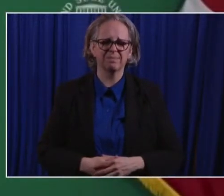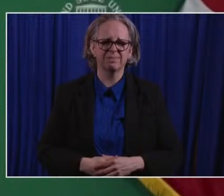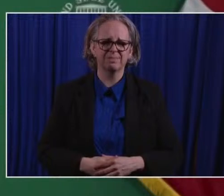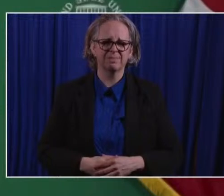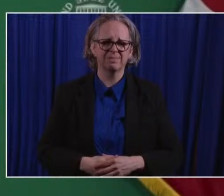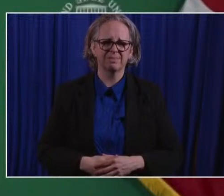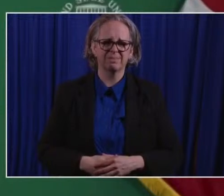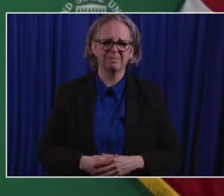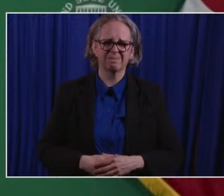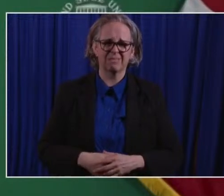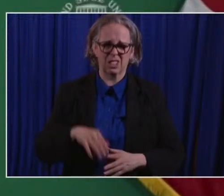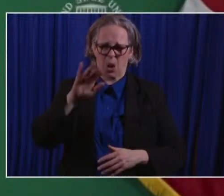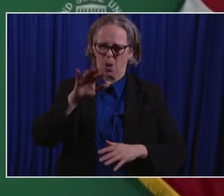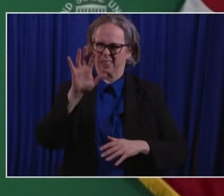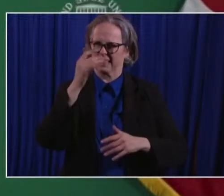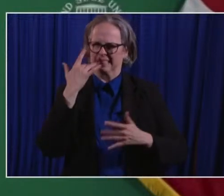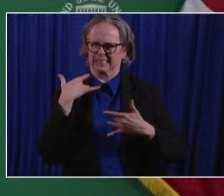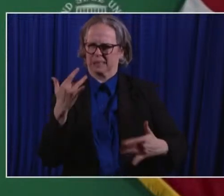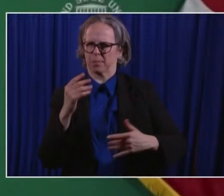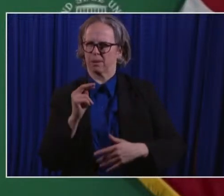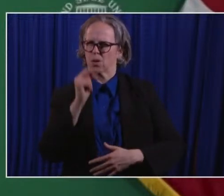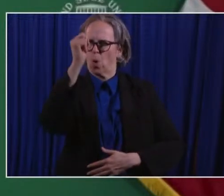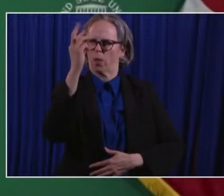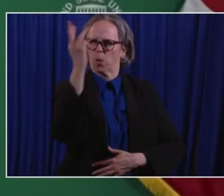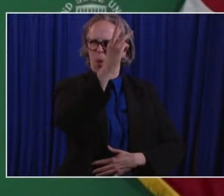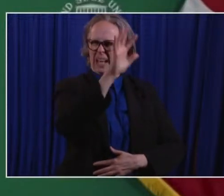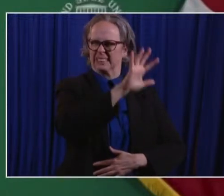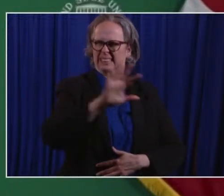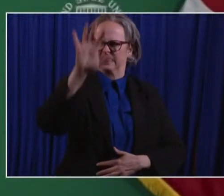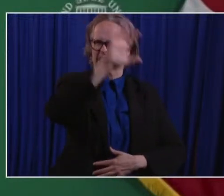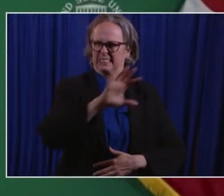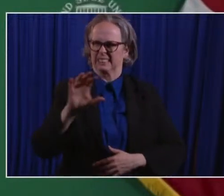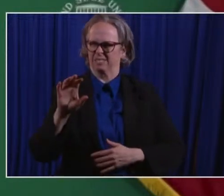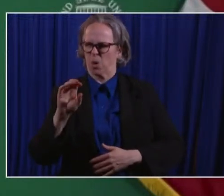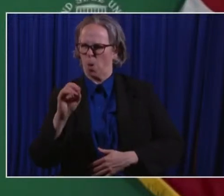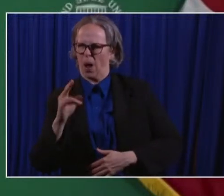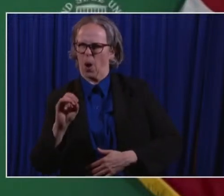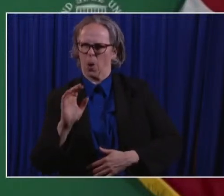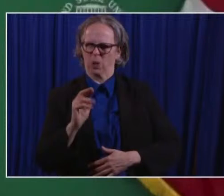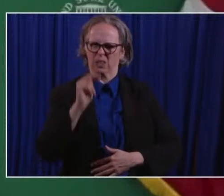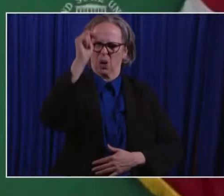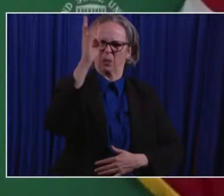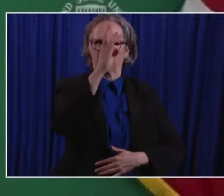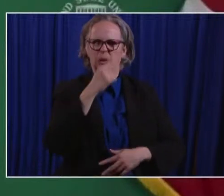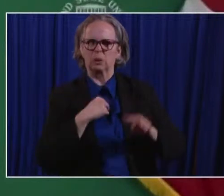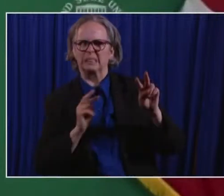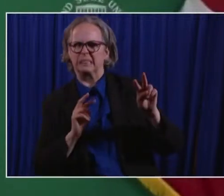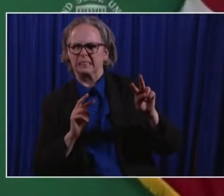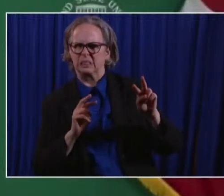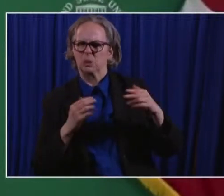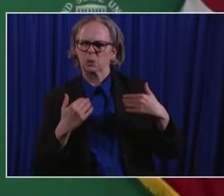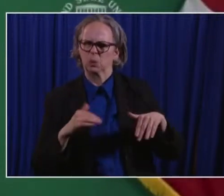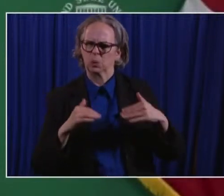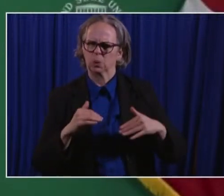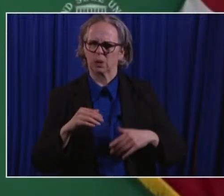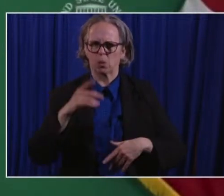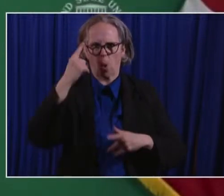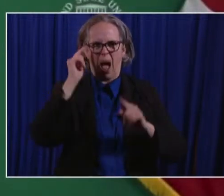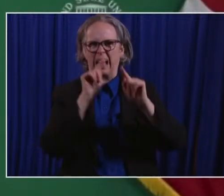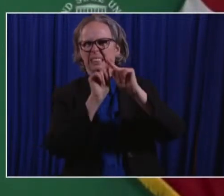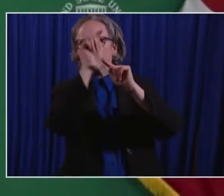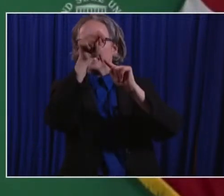part of the state. We talked about that before. We continue to keep an eye on what's going on in Michigan. So even